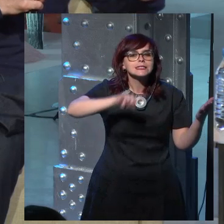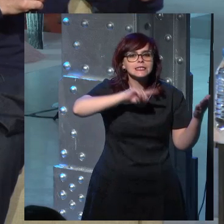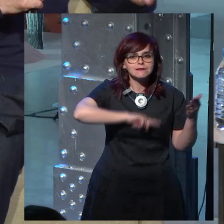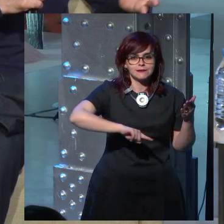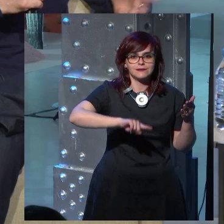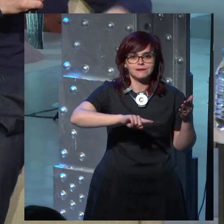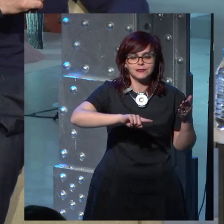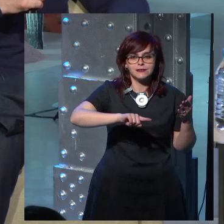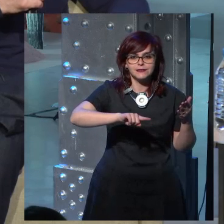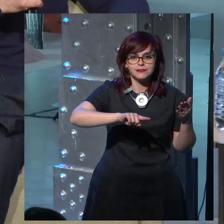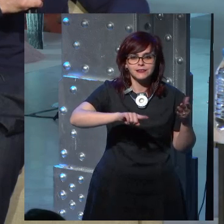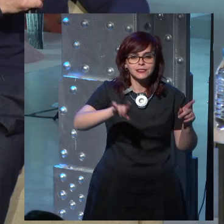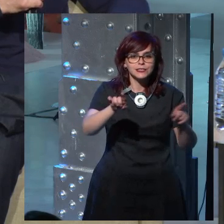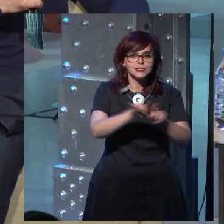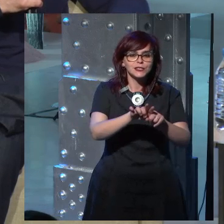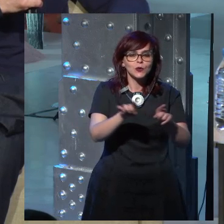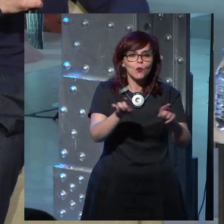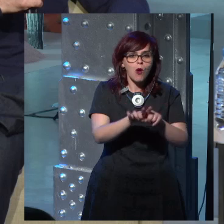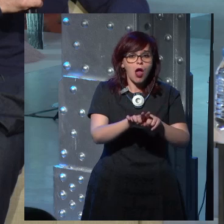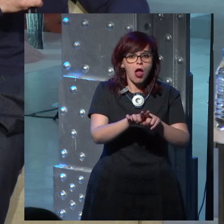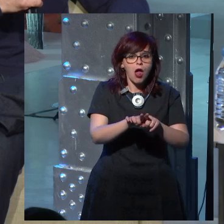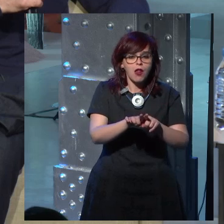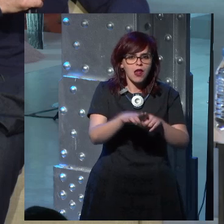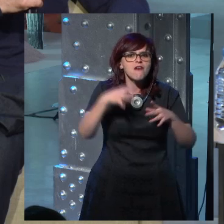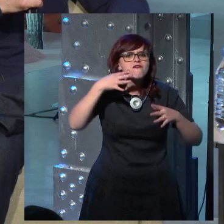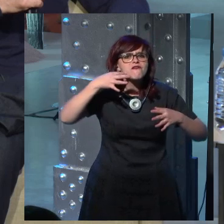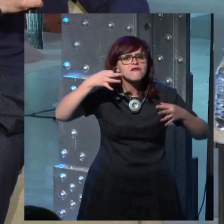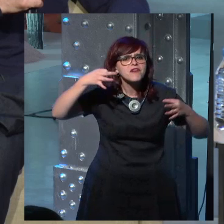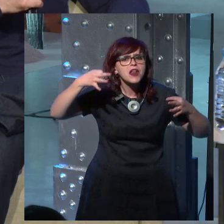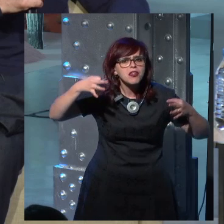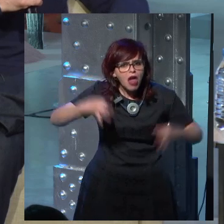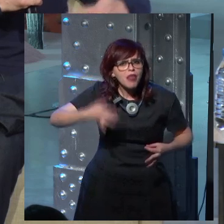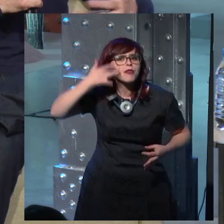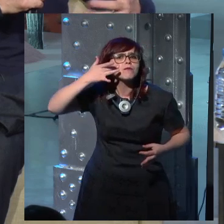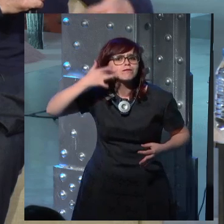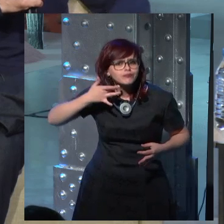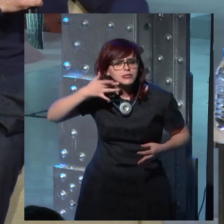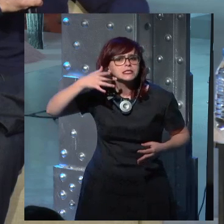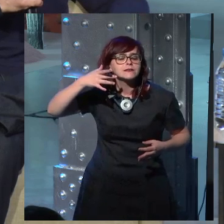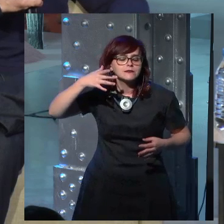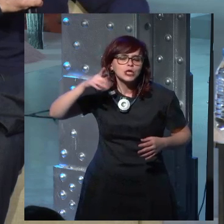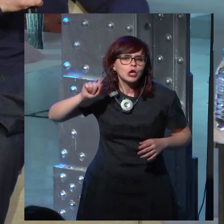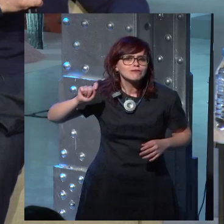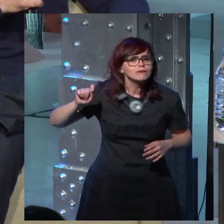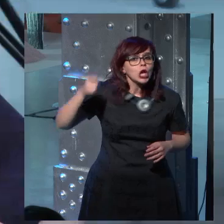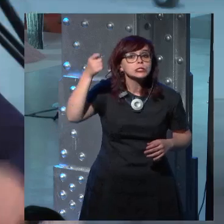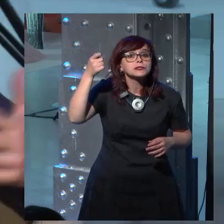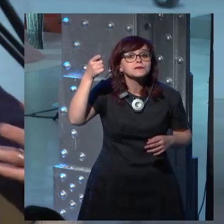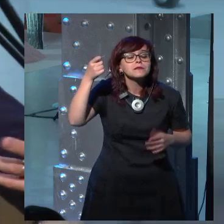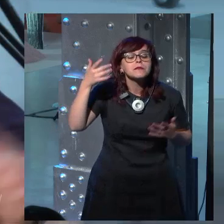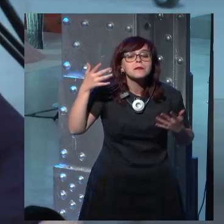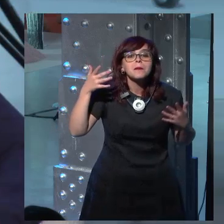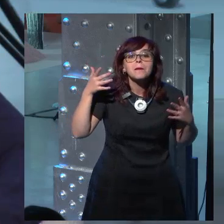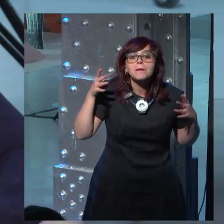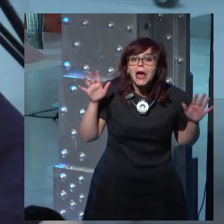real truth to that equation. But Jimmy can't help but hope and try. And I